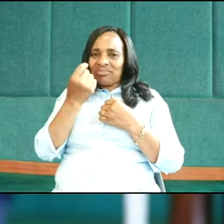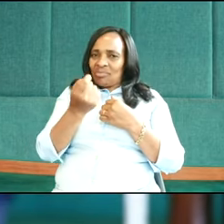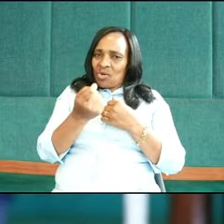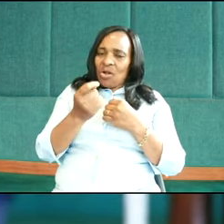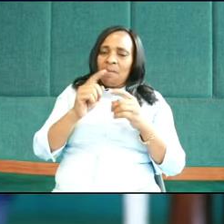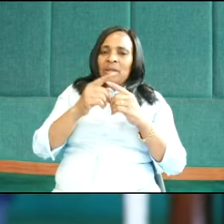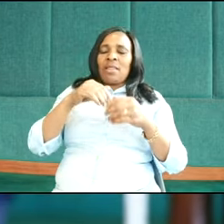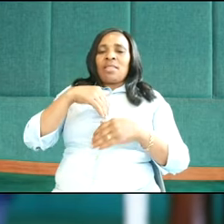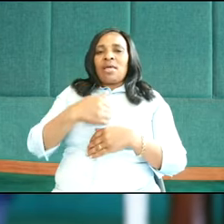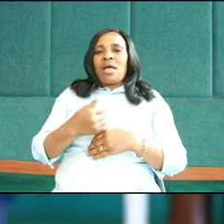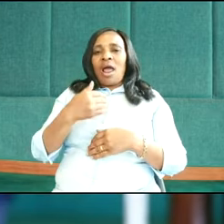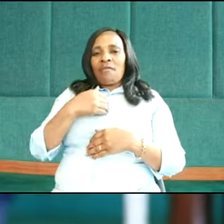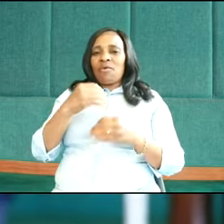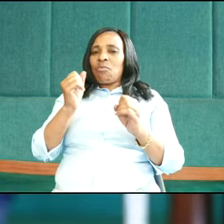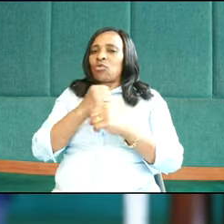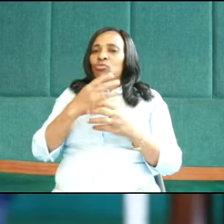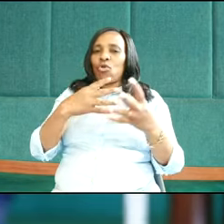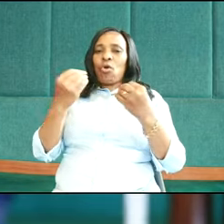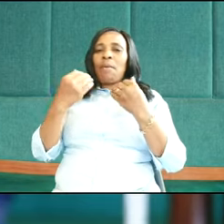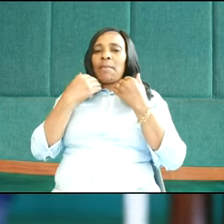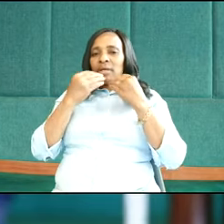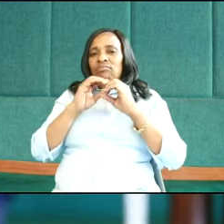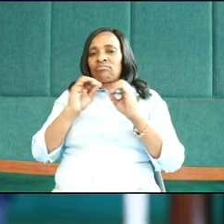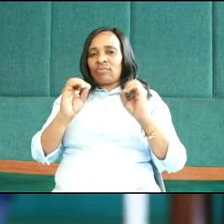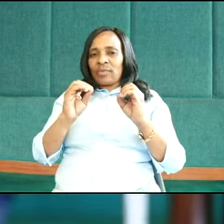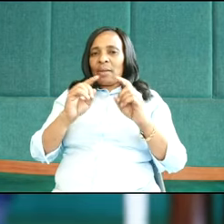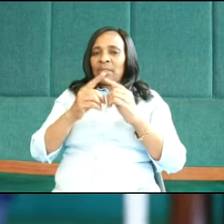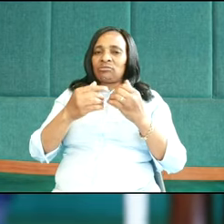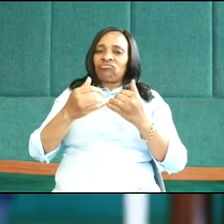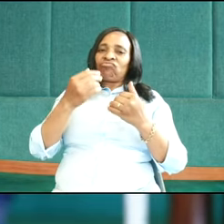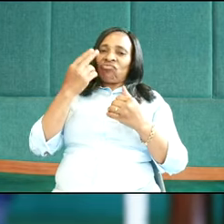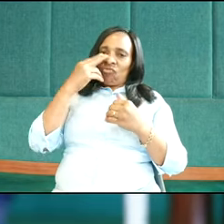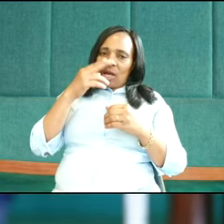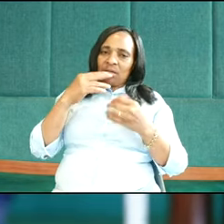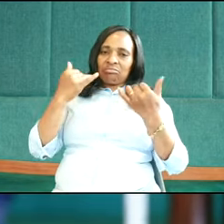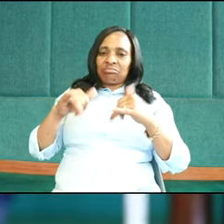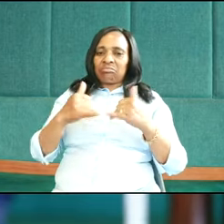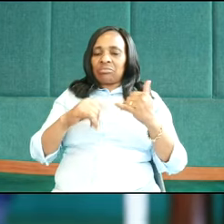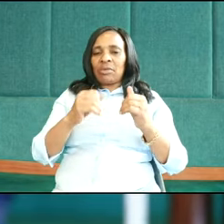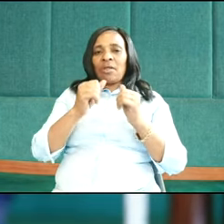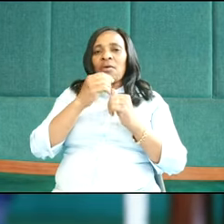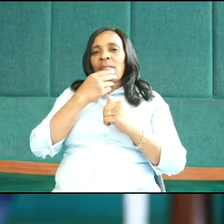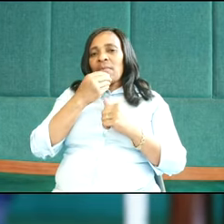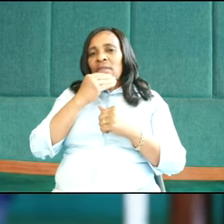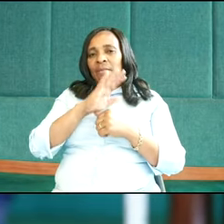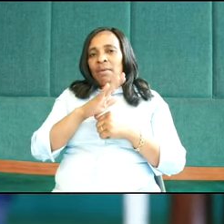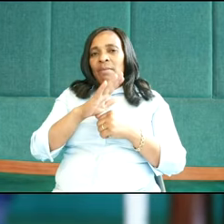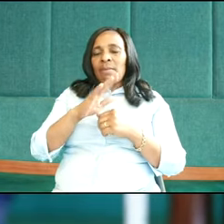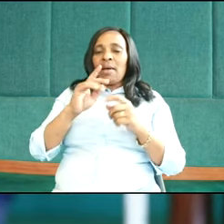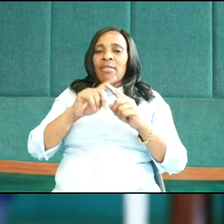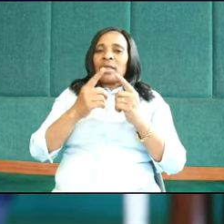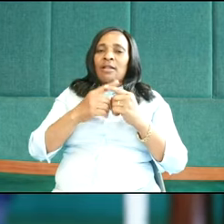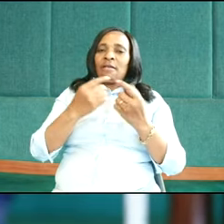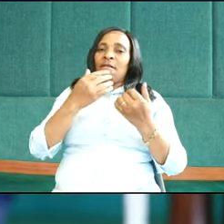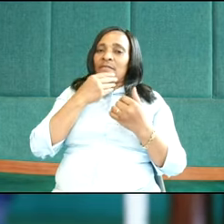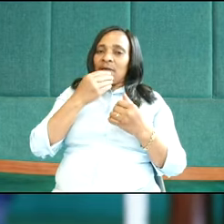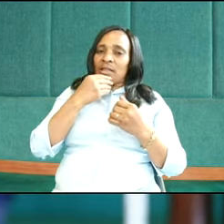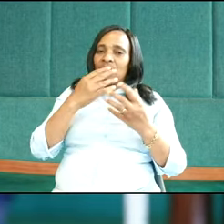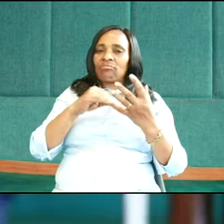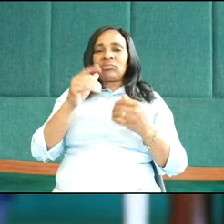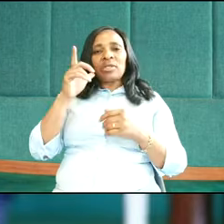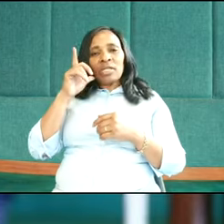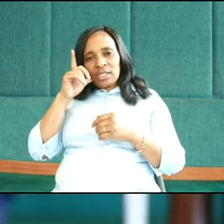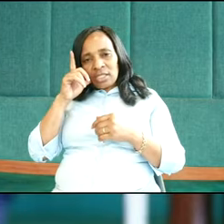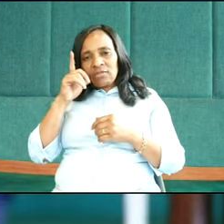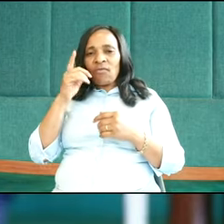felt tired, but she didn't want to go to bed. It was fun playing with father. Then father's phone rang. He listened to